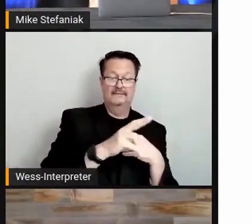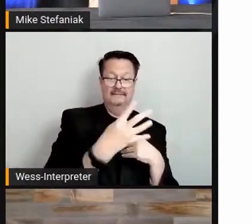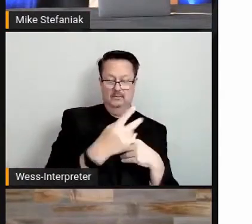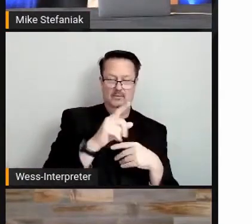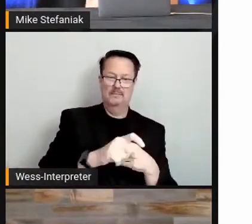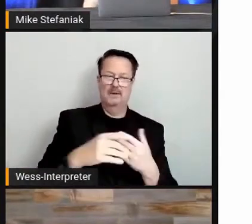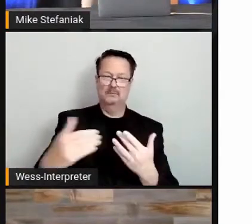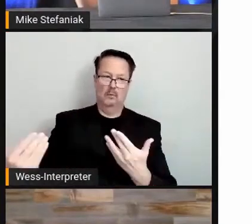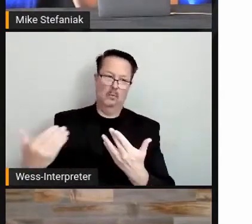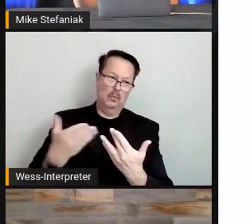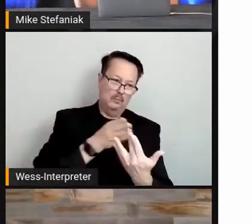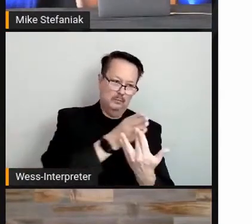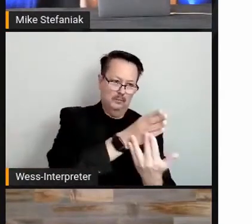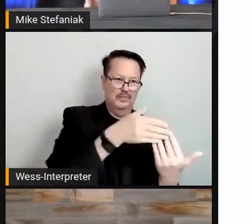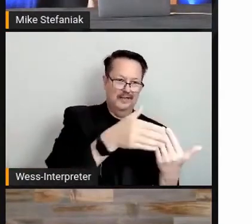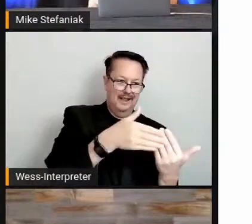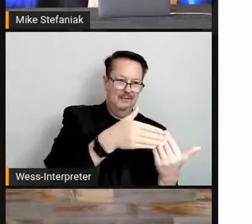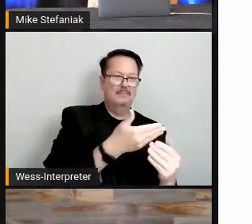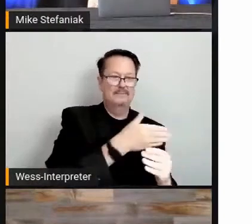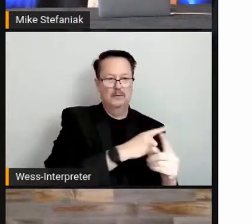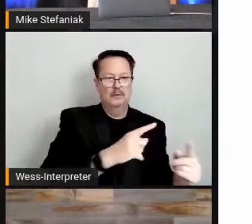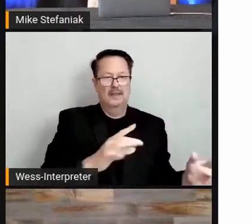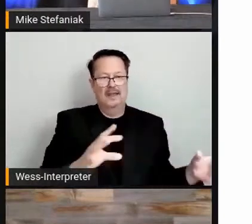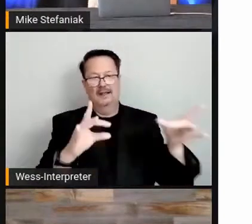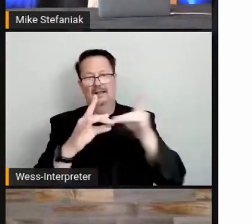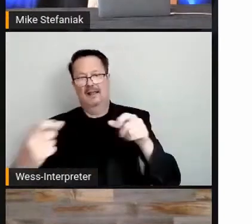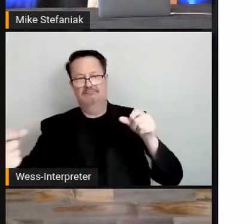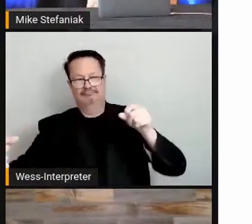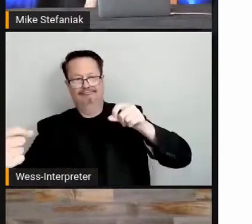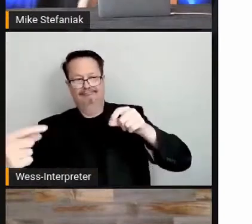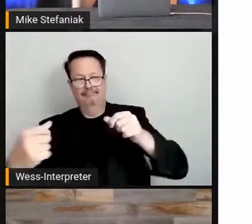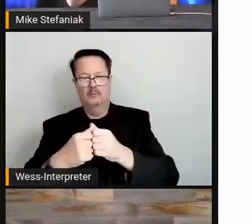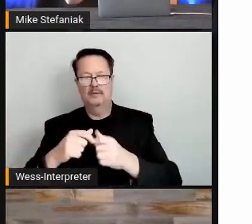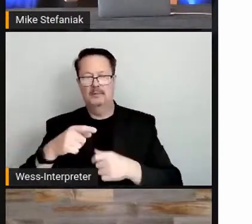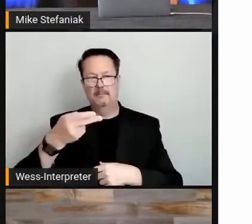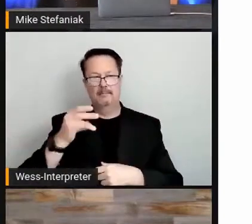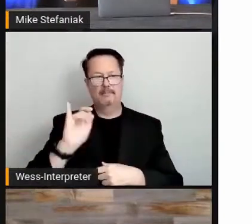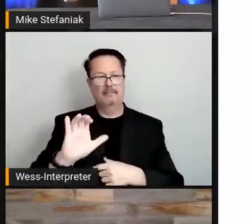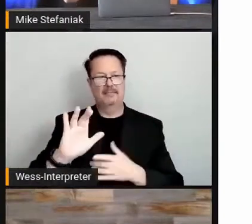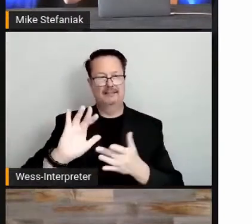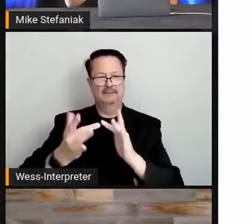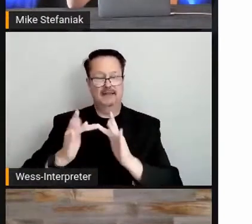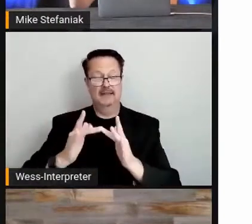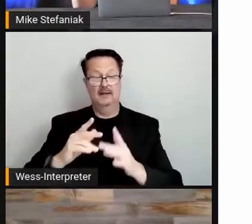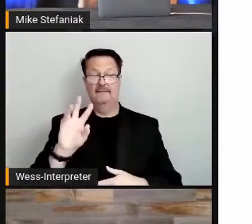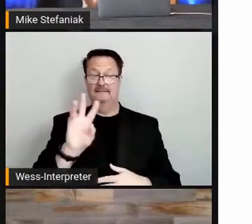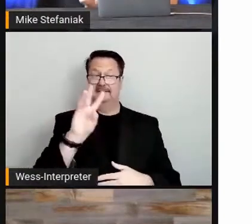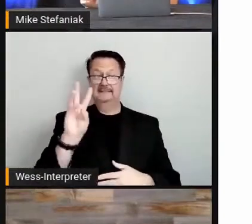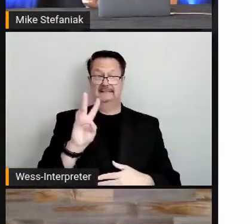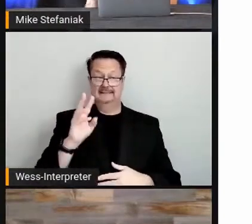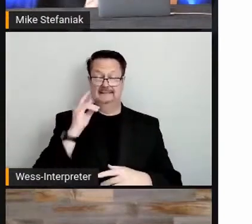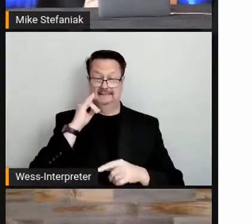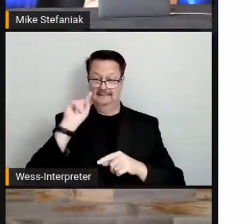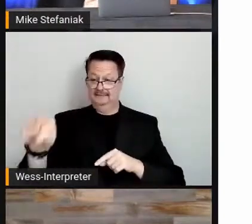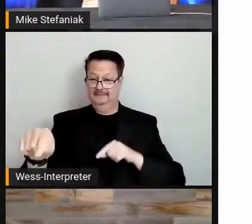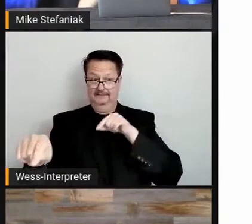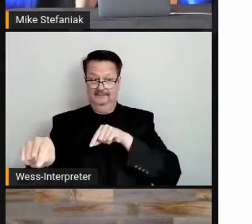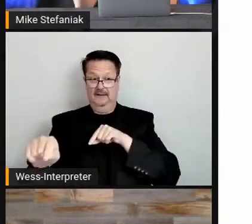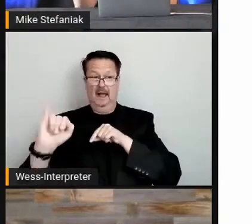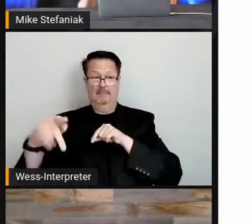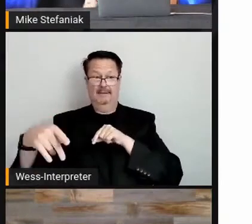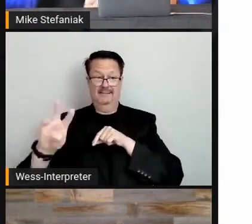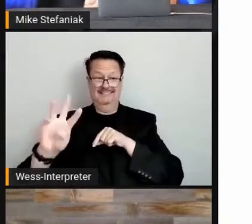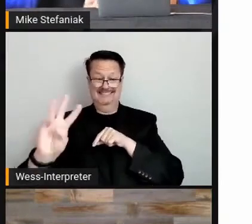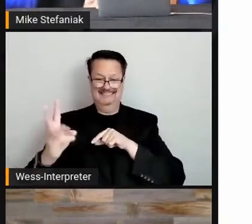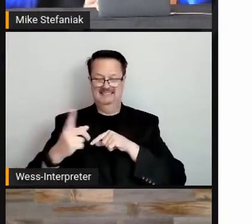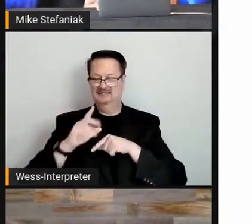NAT gateway before you talk to something in the public internet. With v6, if the public internet endpoint already supports IPv6, it's just a